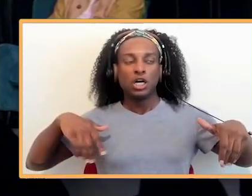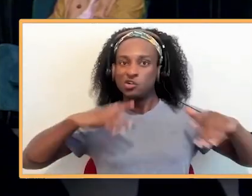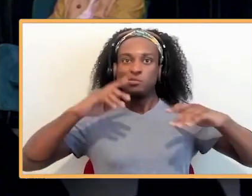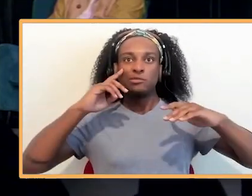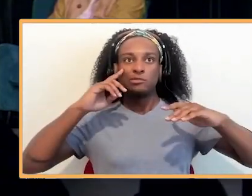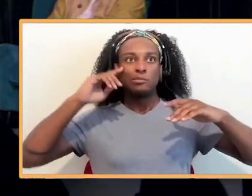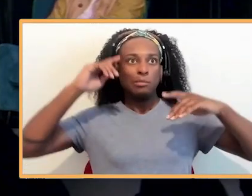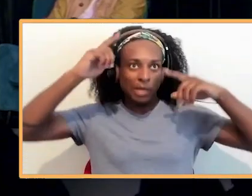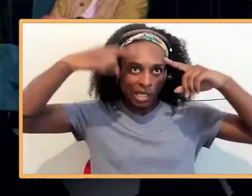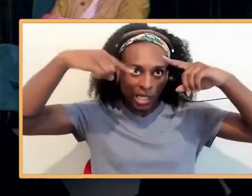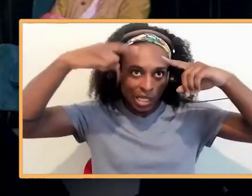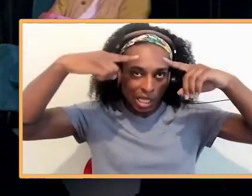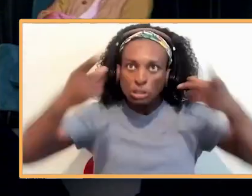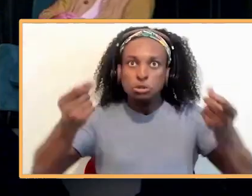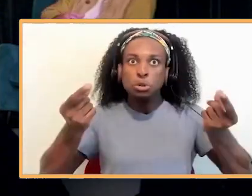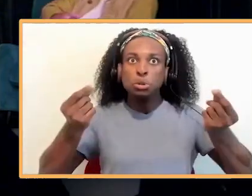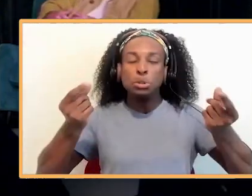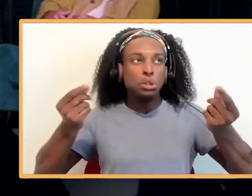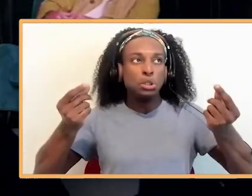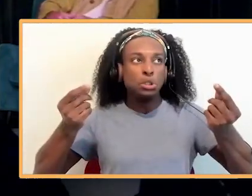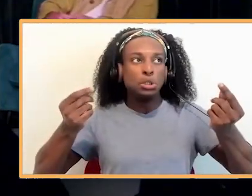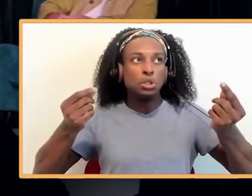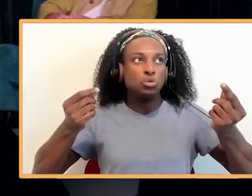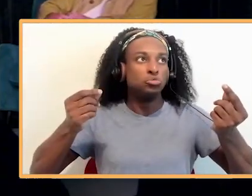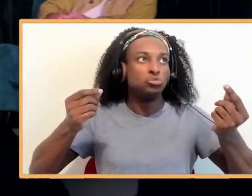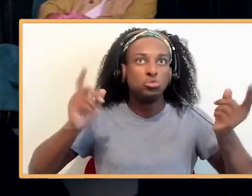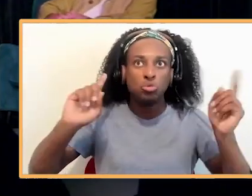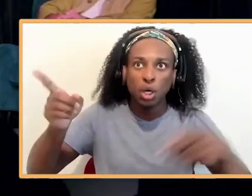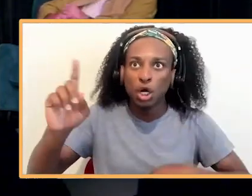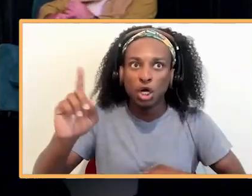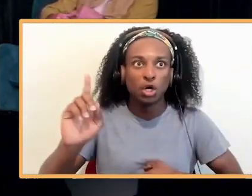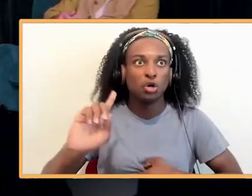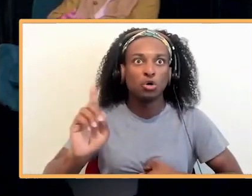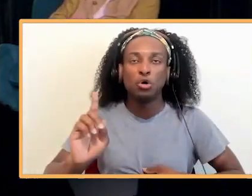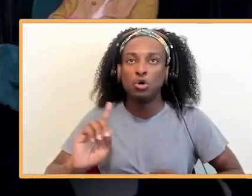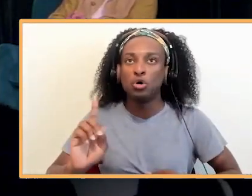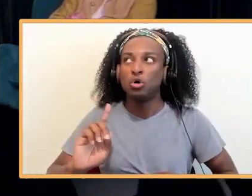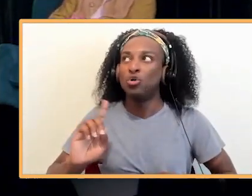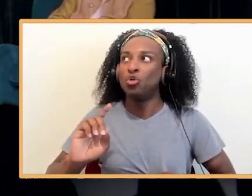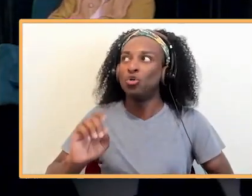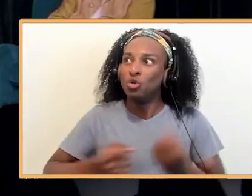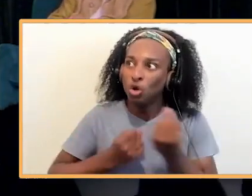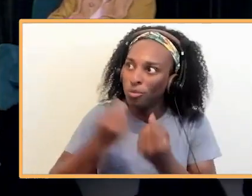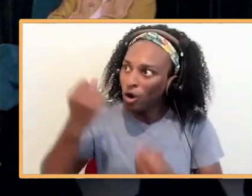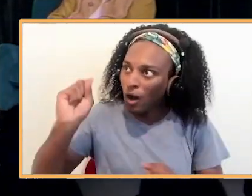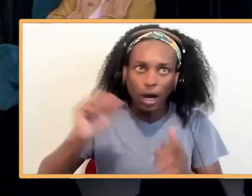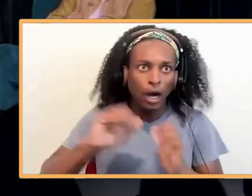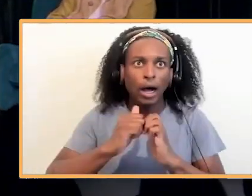know where to go. I don't know how to fight. What keeps people stuck there?